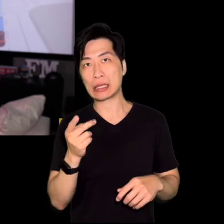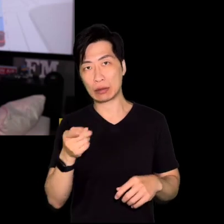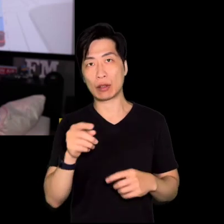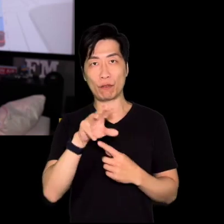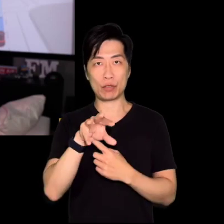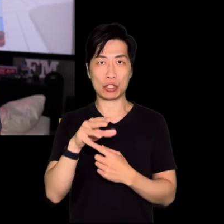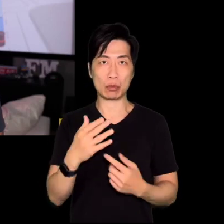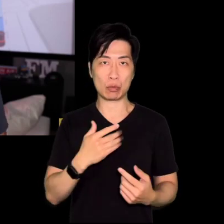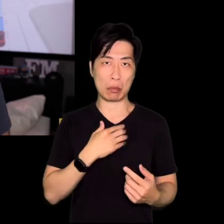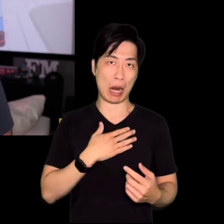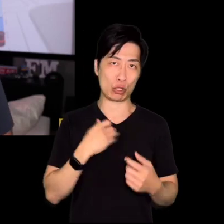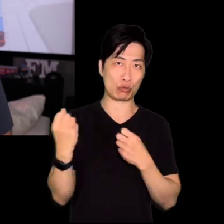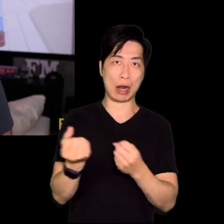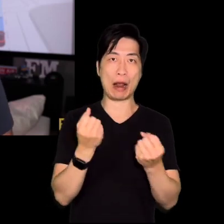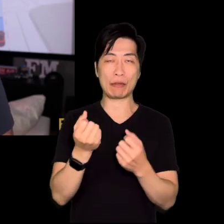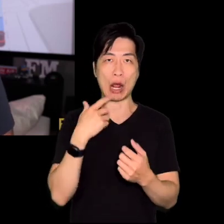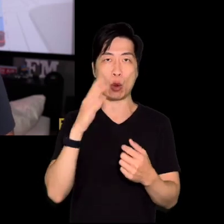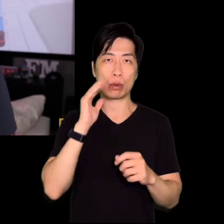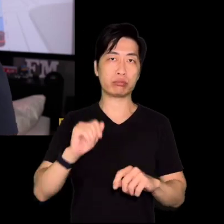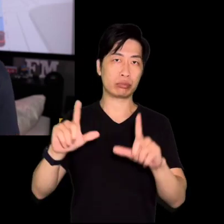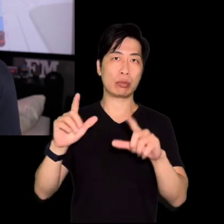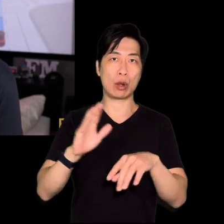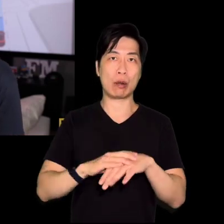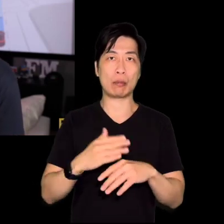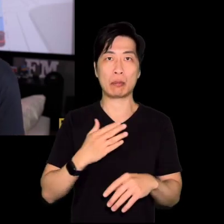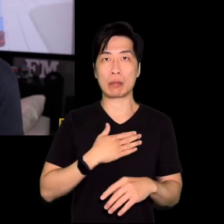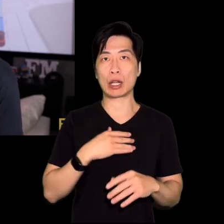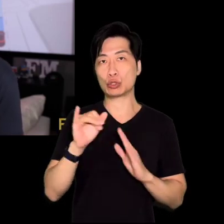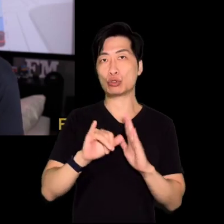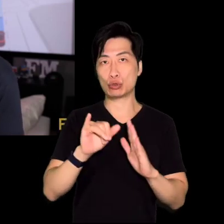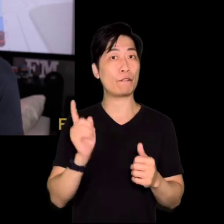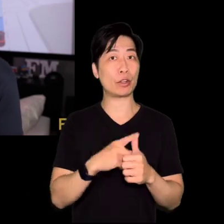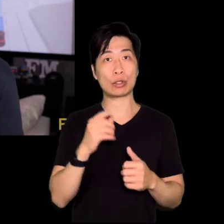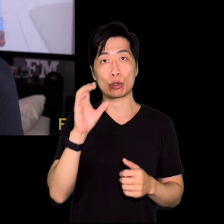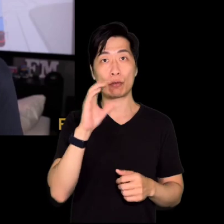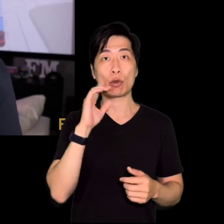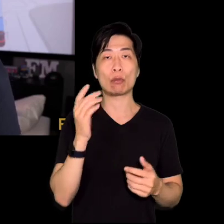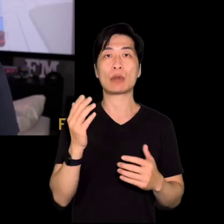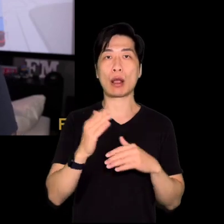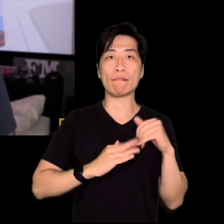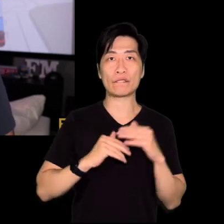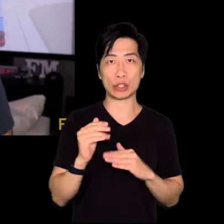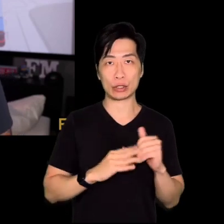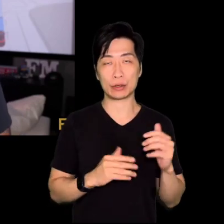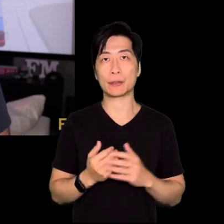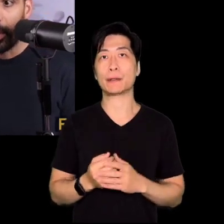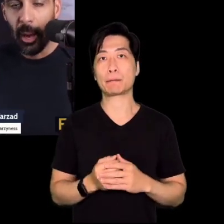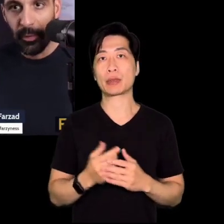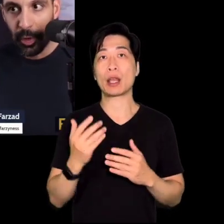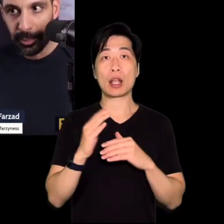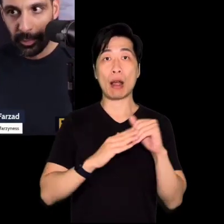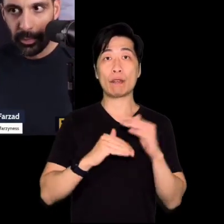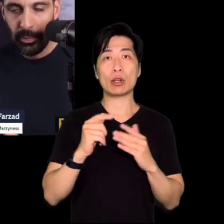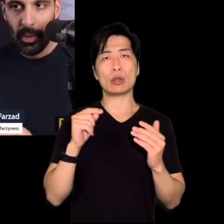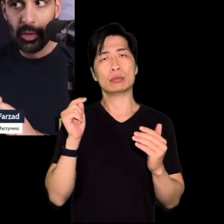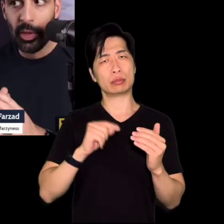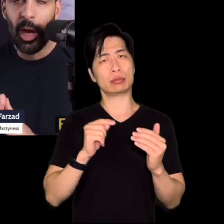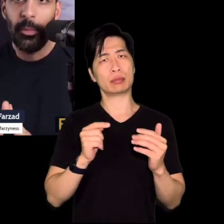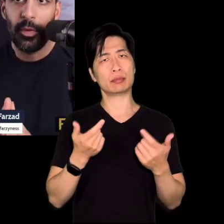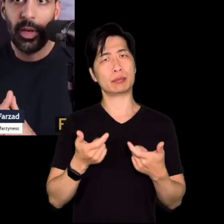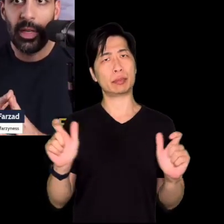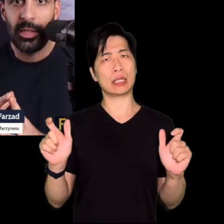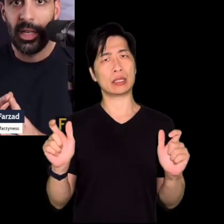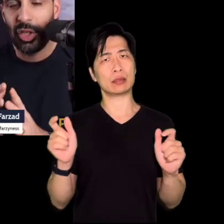also be able to see the footage. I'll make sure to upload all of this on my channel. So the first thing I'm going to be looking for is comfort.